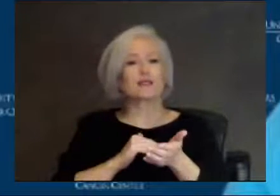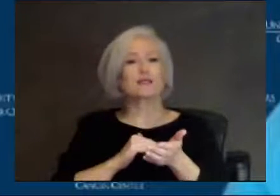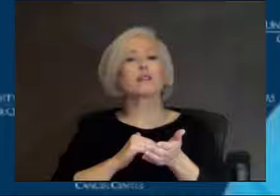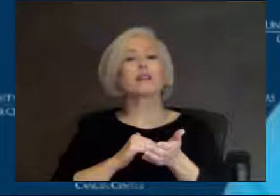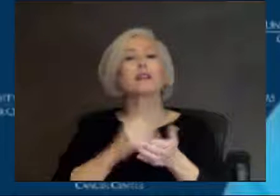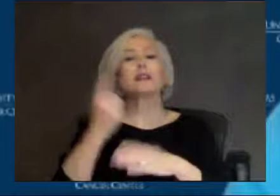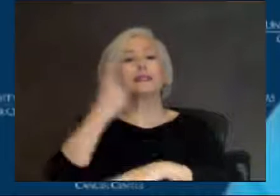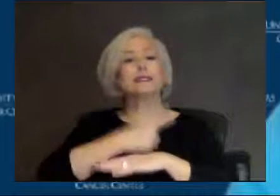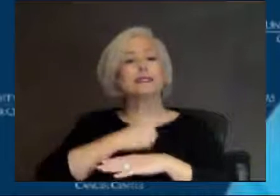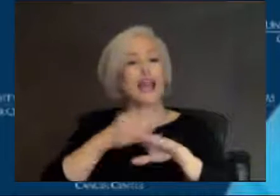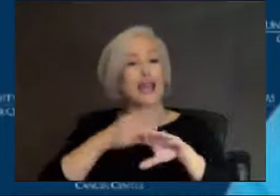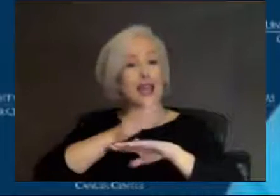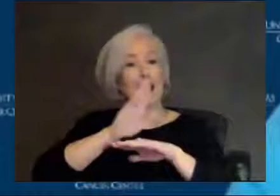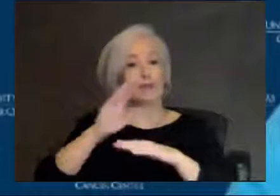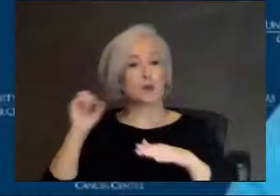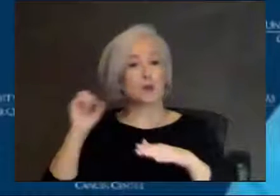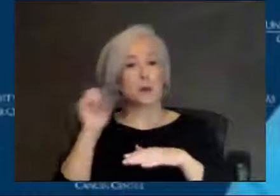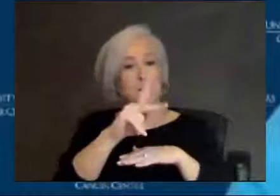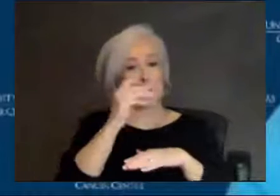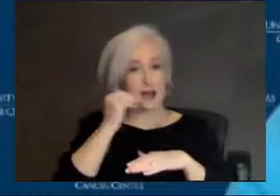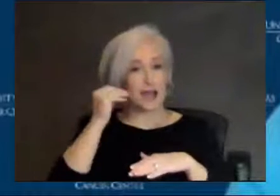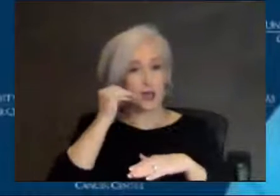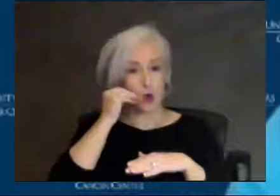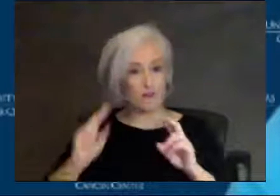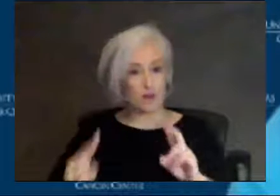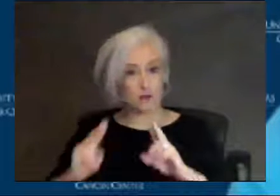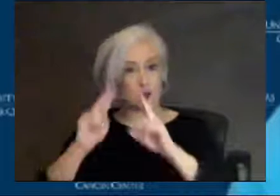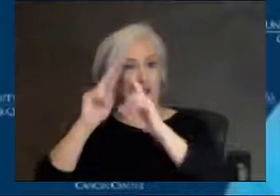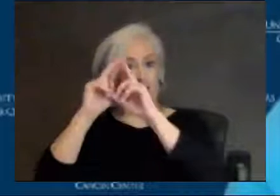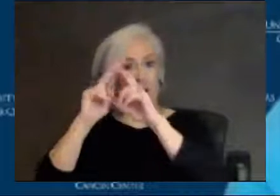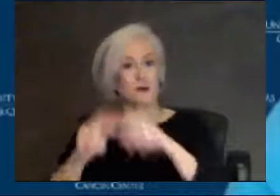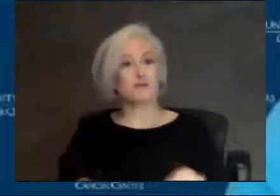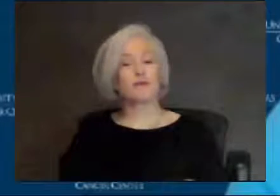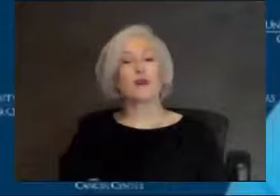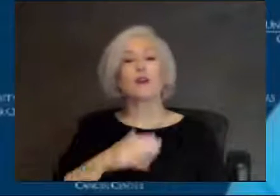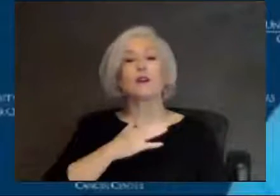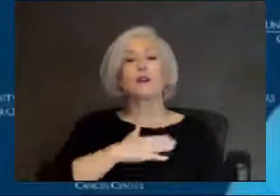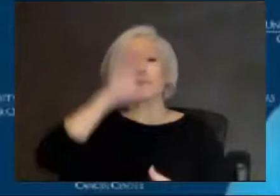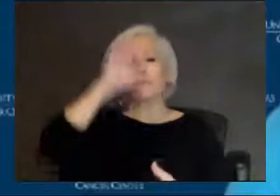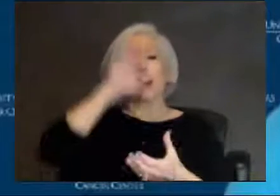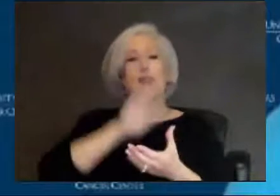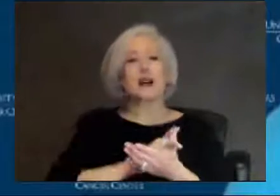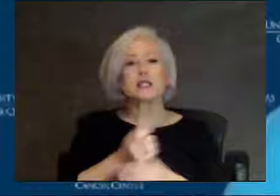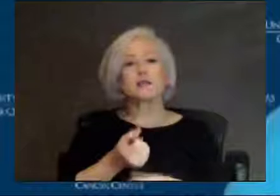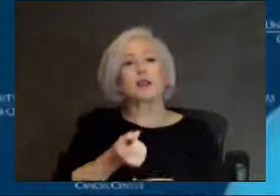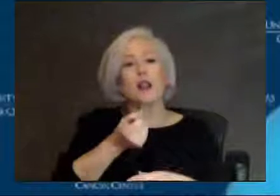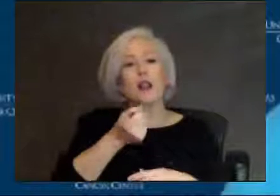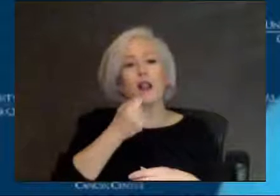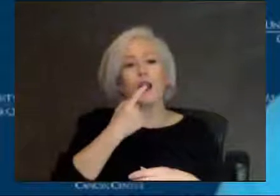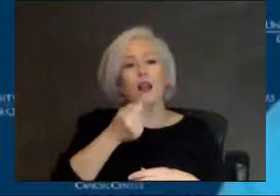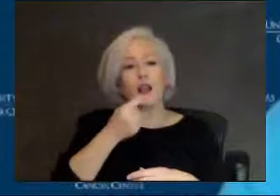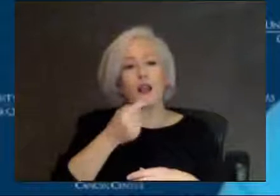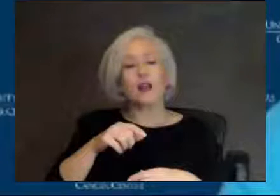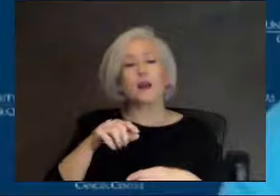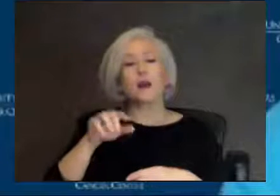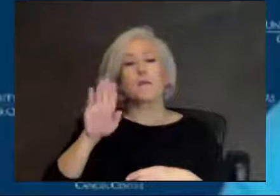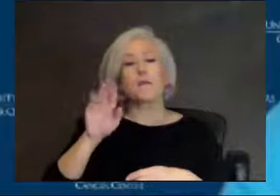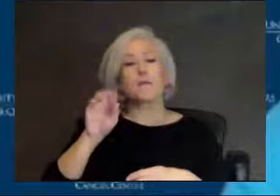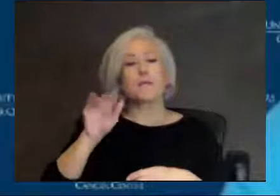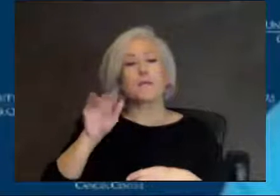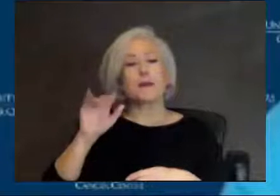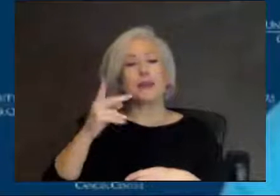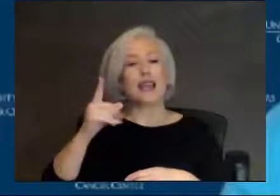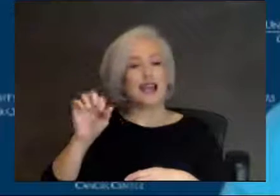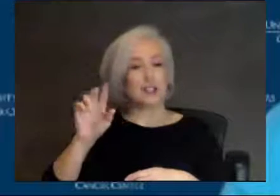And he was taking a baby aspirin at the time, and you can't have a colonoscopy after